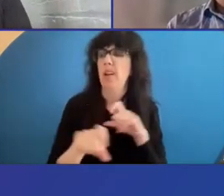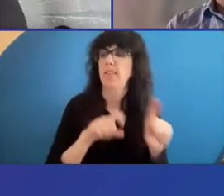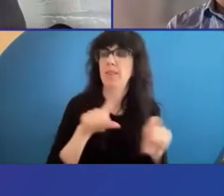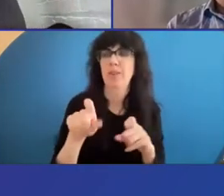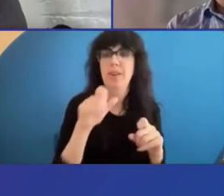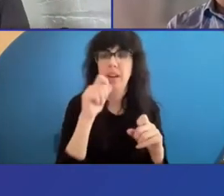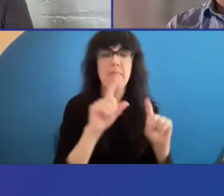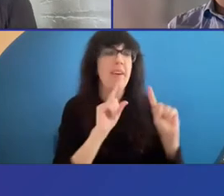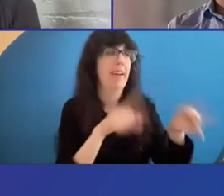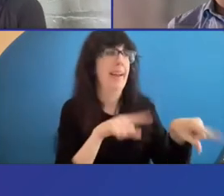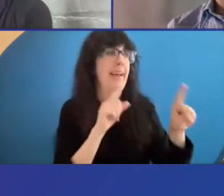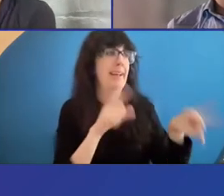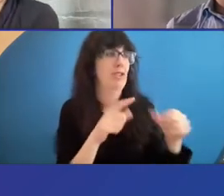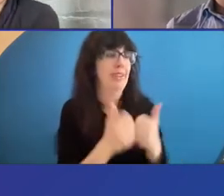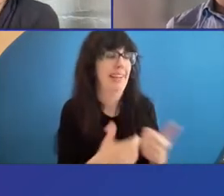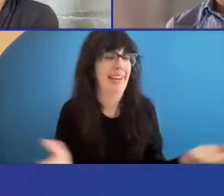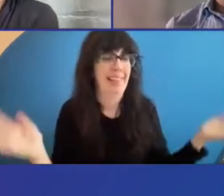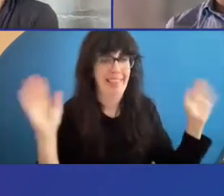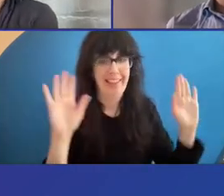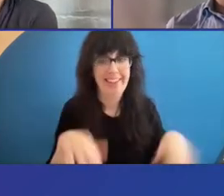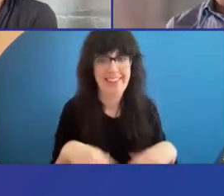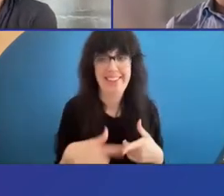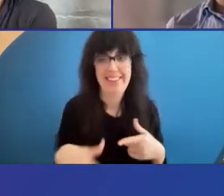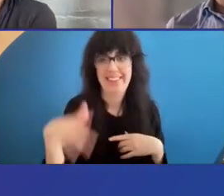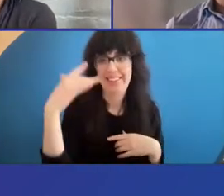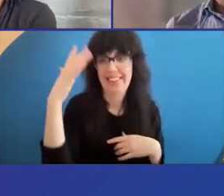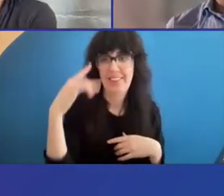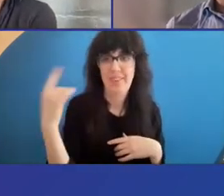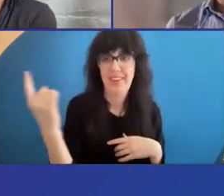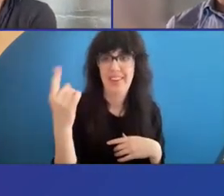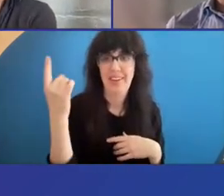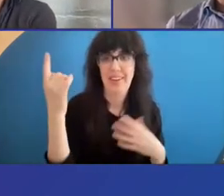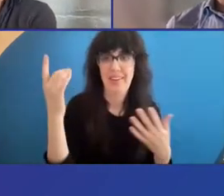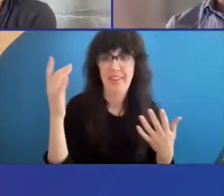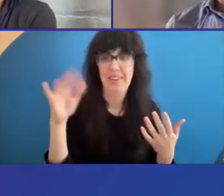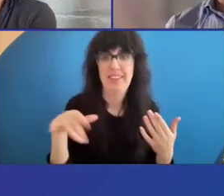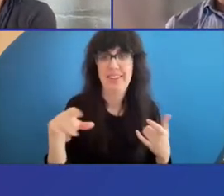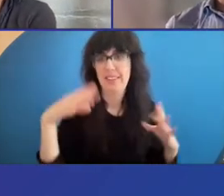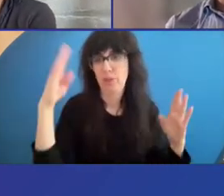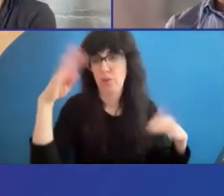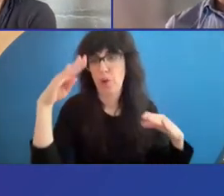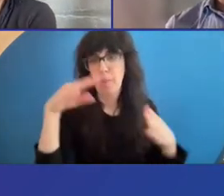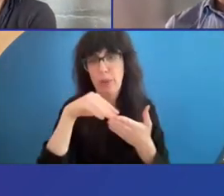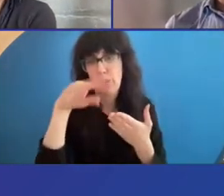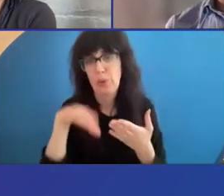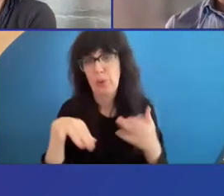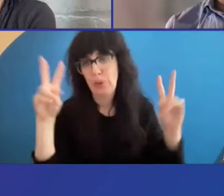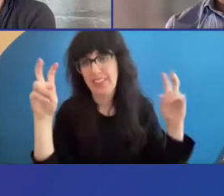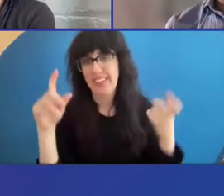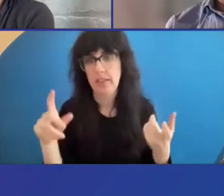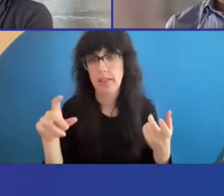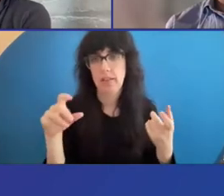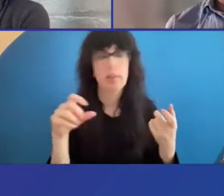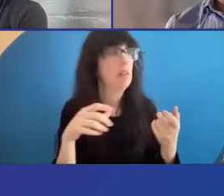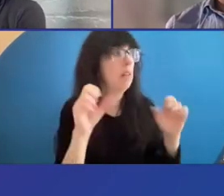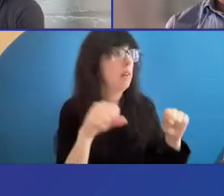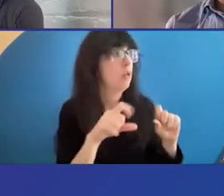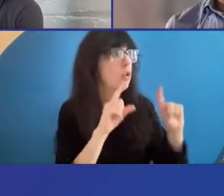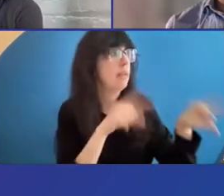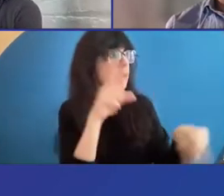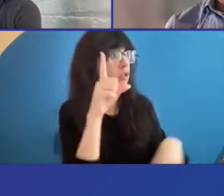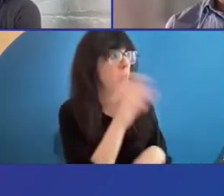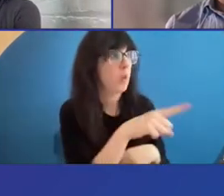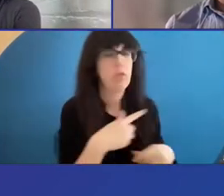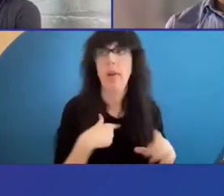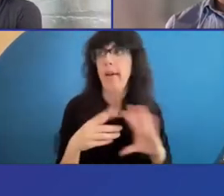any goddamn thing. I'm sorry. It's probably why, you know, I was always like one of those troubled students. Like, could you just answer the question? But